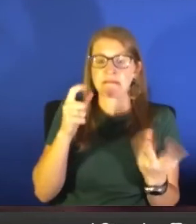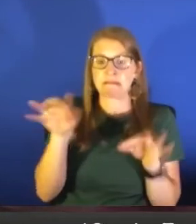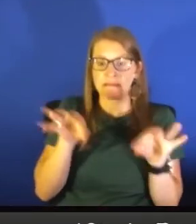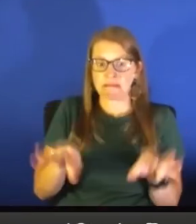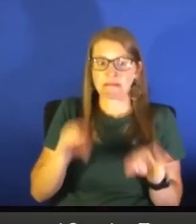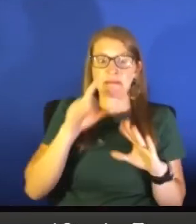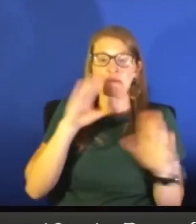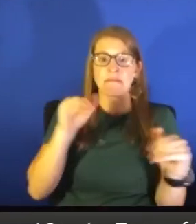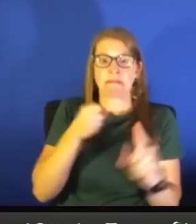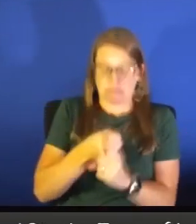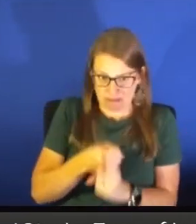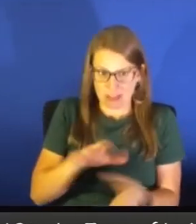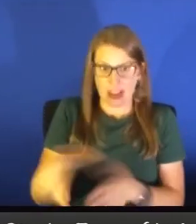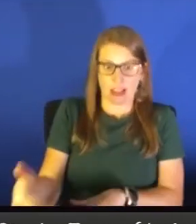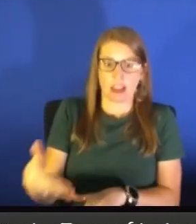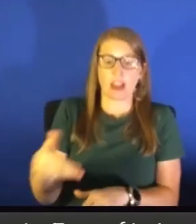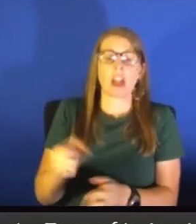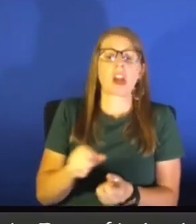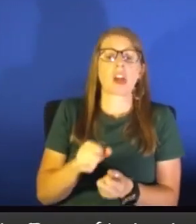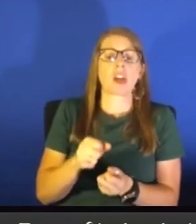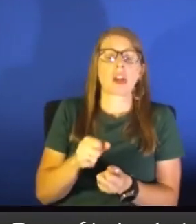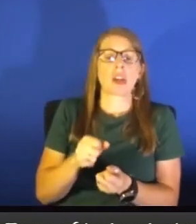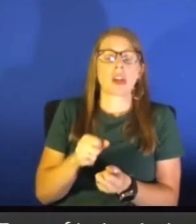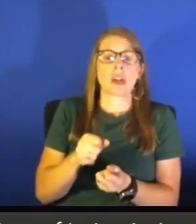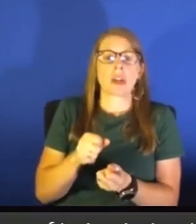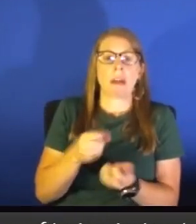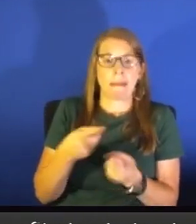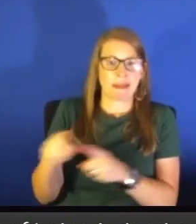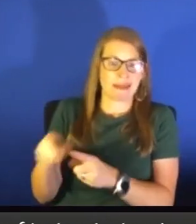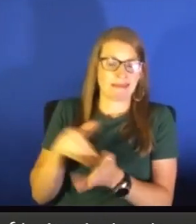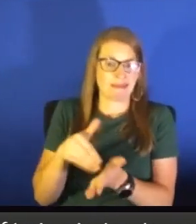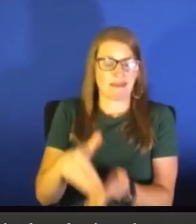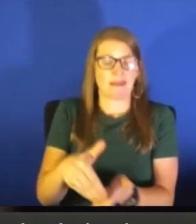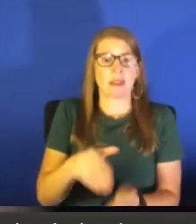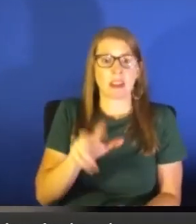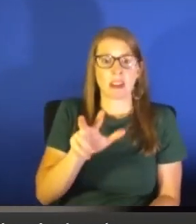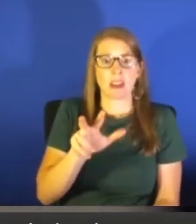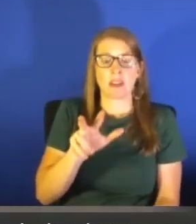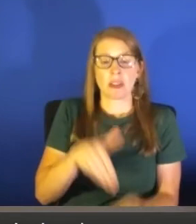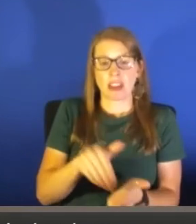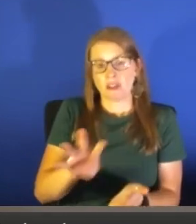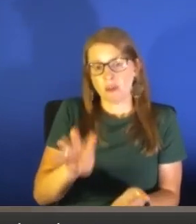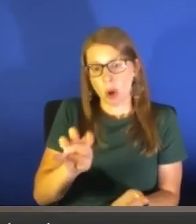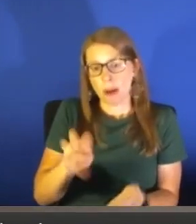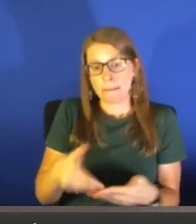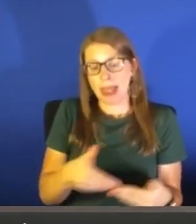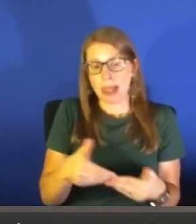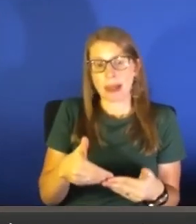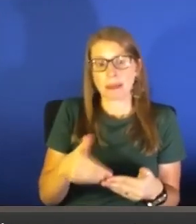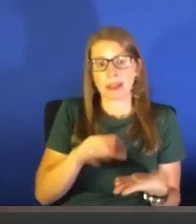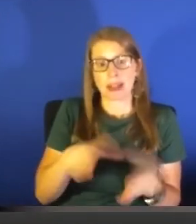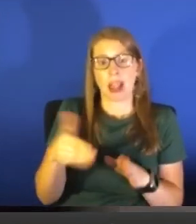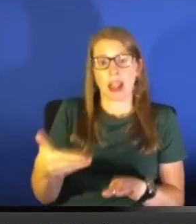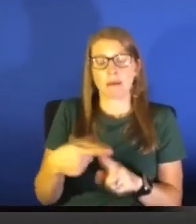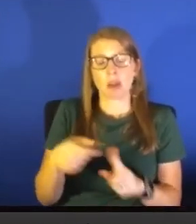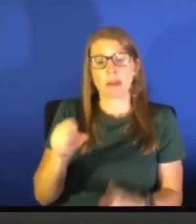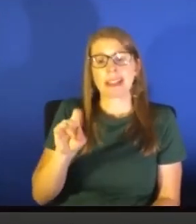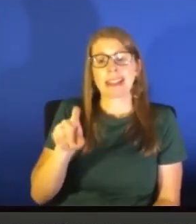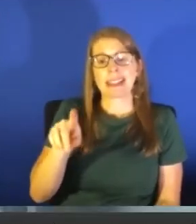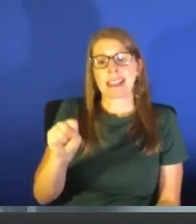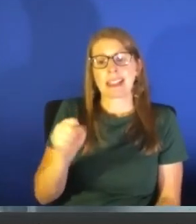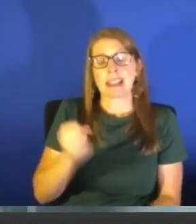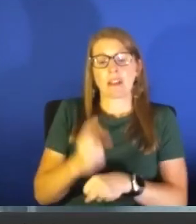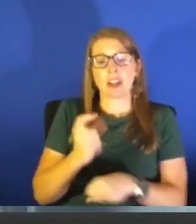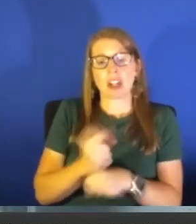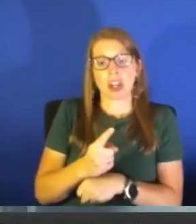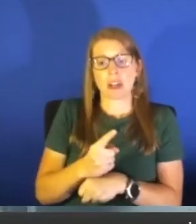unexpected death. And it occurs pretty frequently, so about 3,400 babies die of SIDS each year in the U.S.